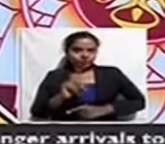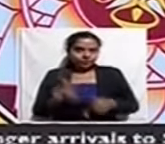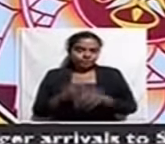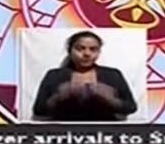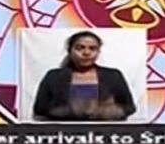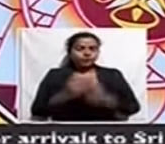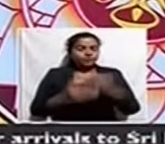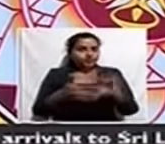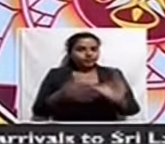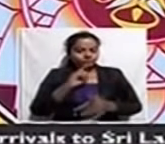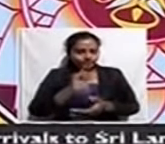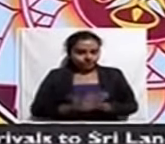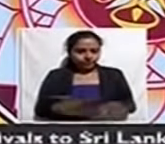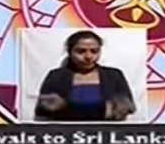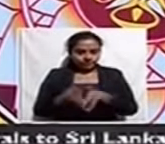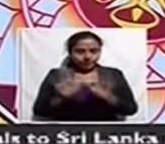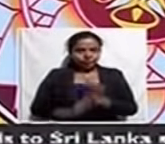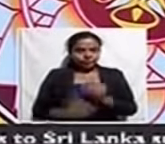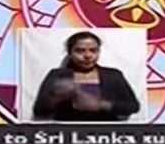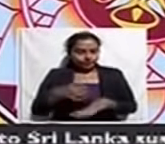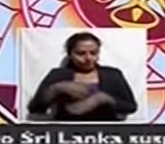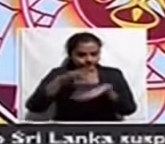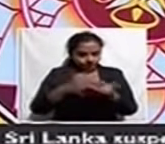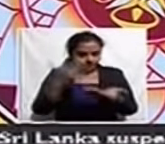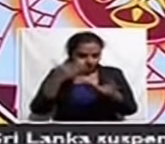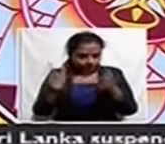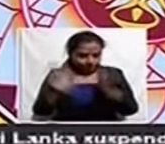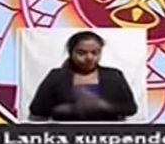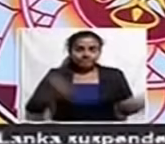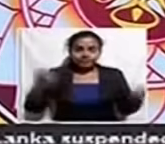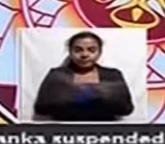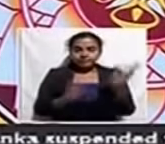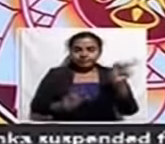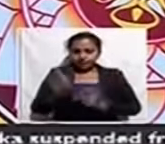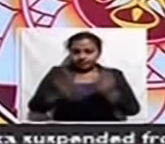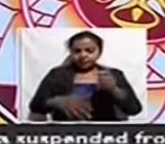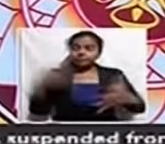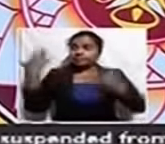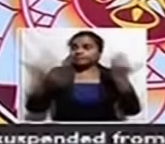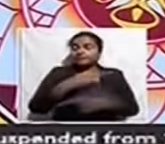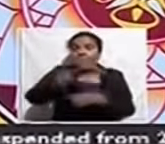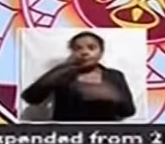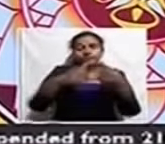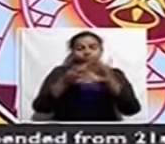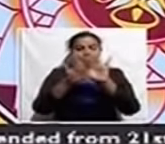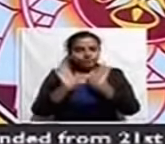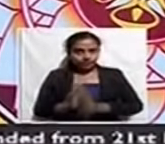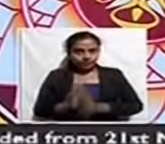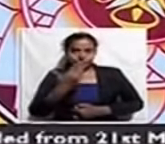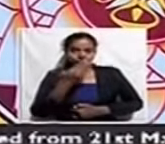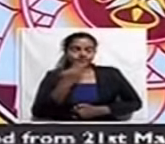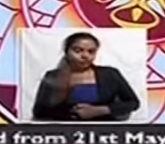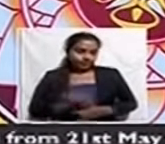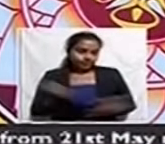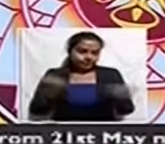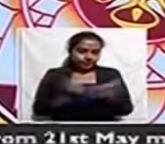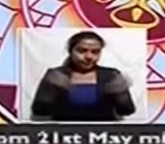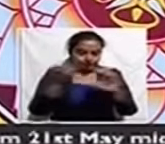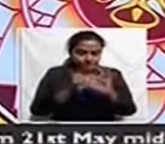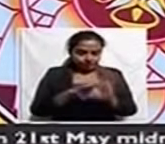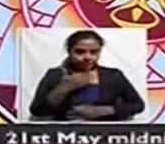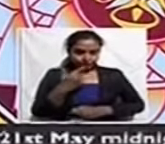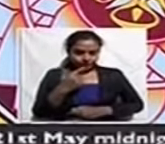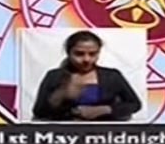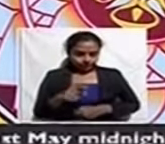confident that investors from all over the world will benefit greatly from these initiatives and from